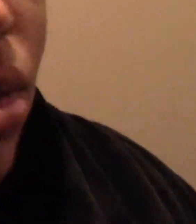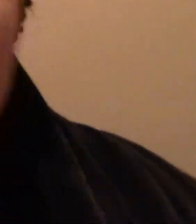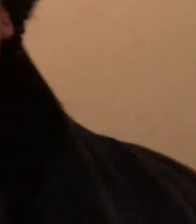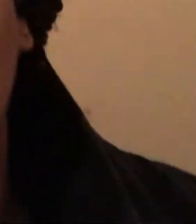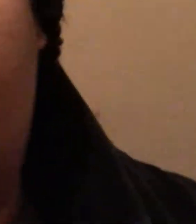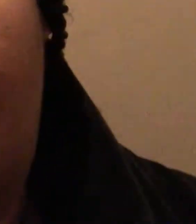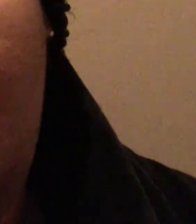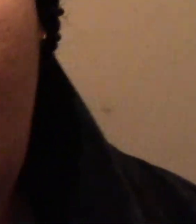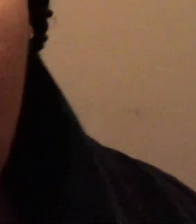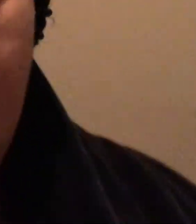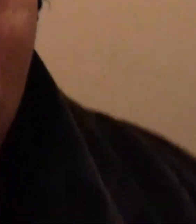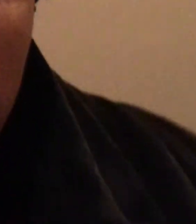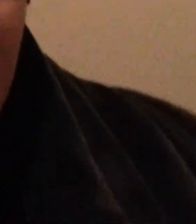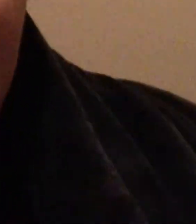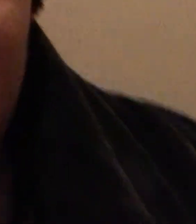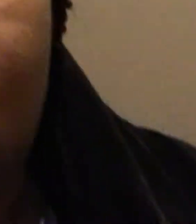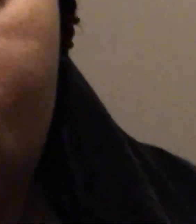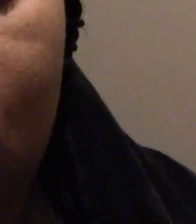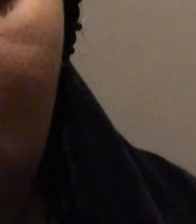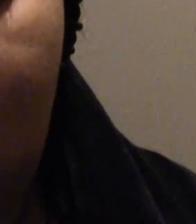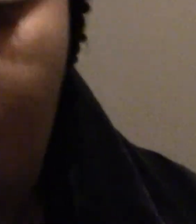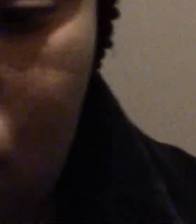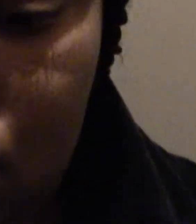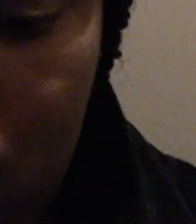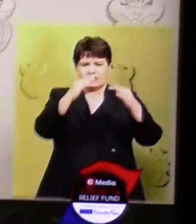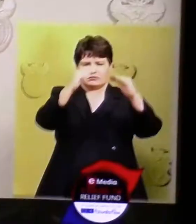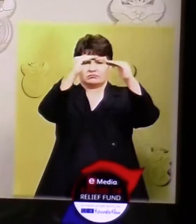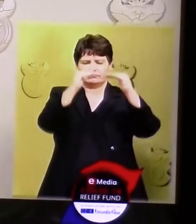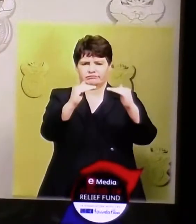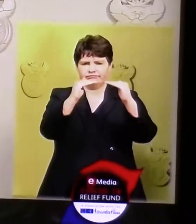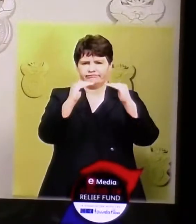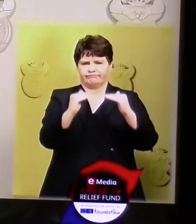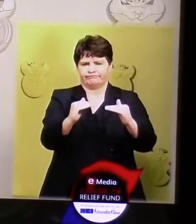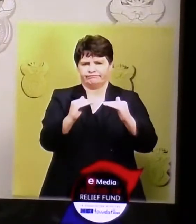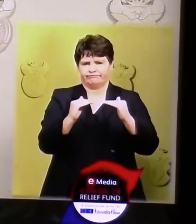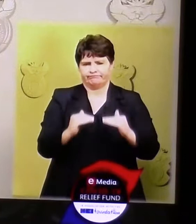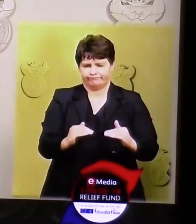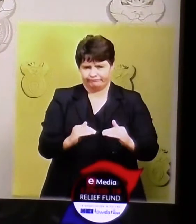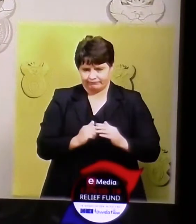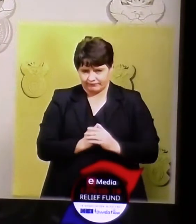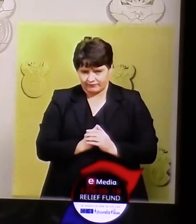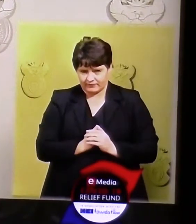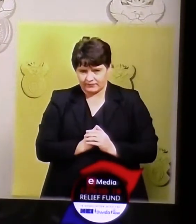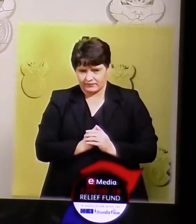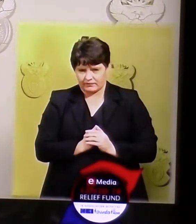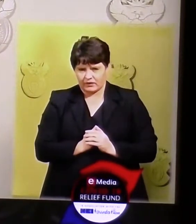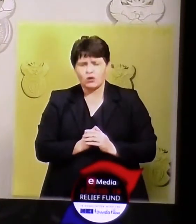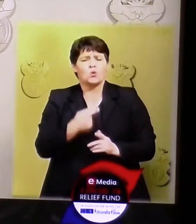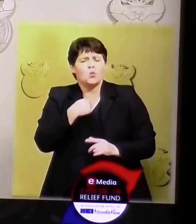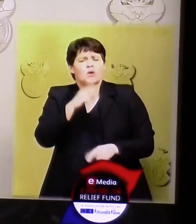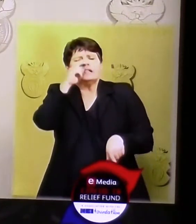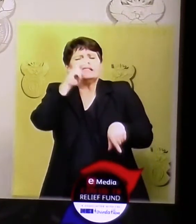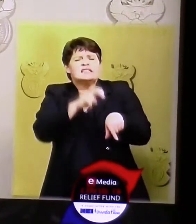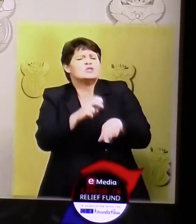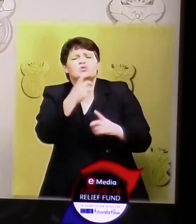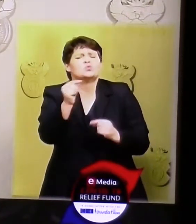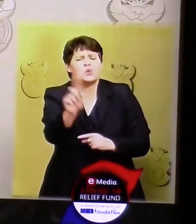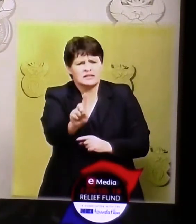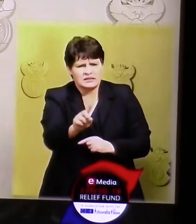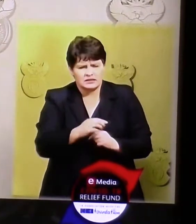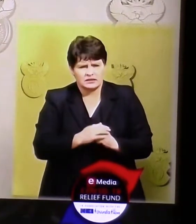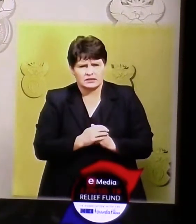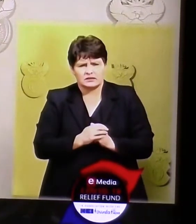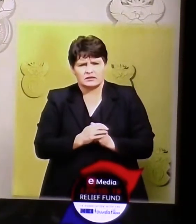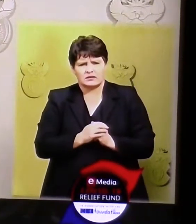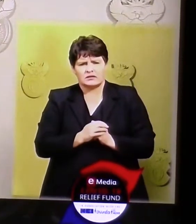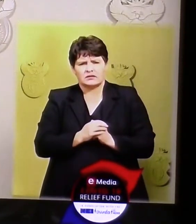TV. We need to go check that out. Goes wow. He is beating around the bush. Exercise to classify the